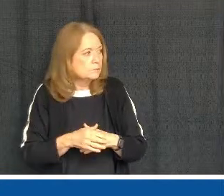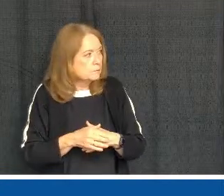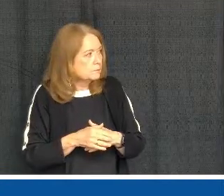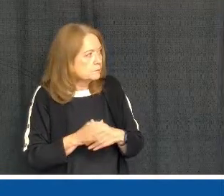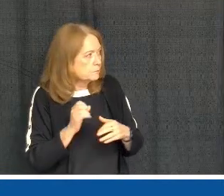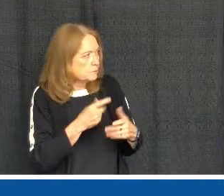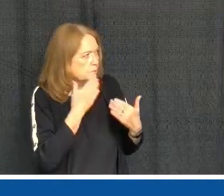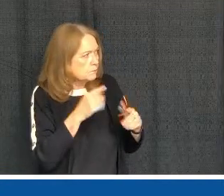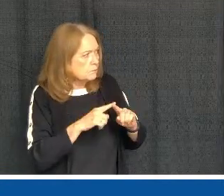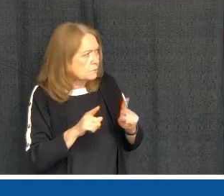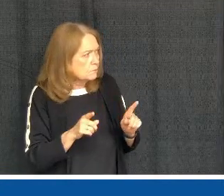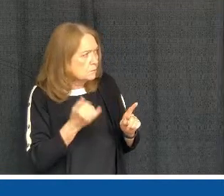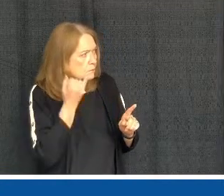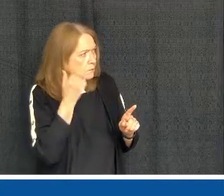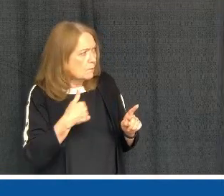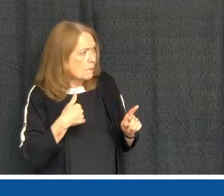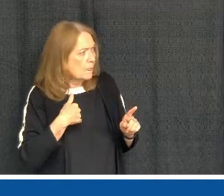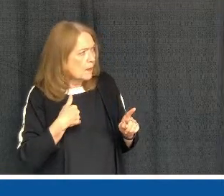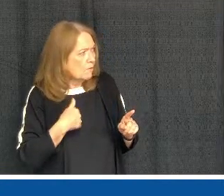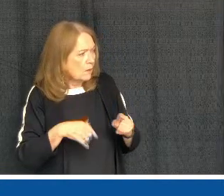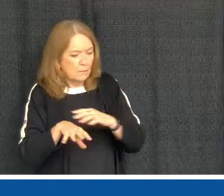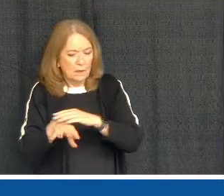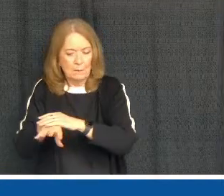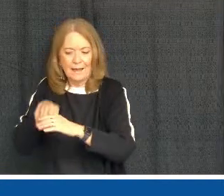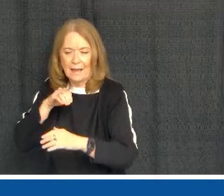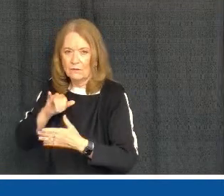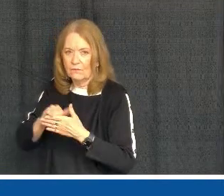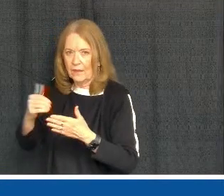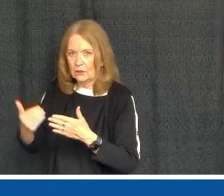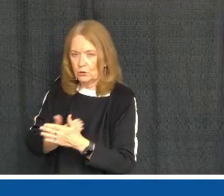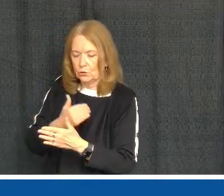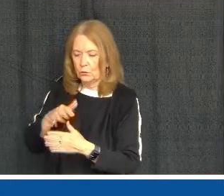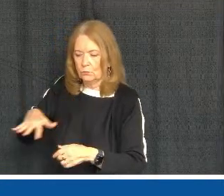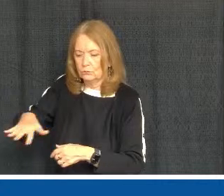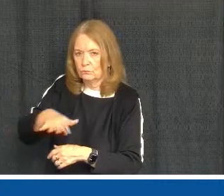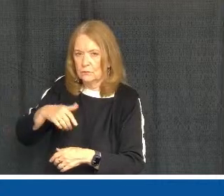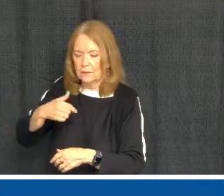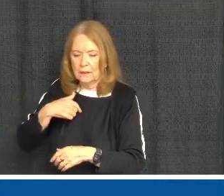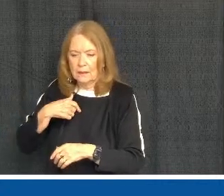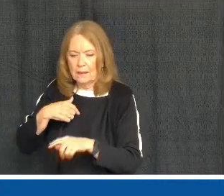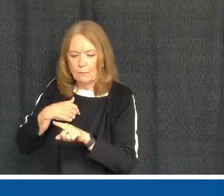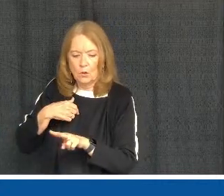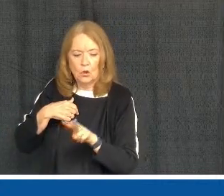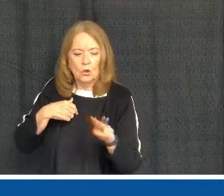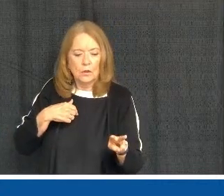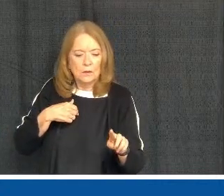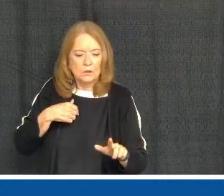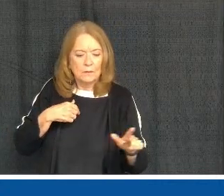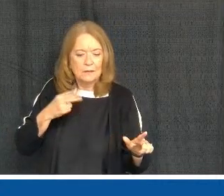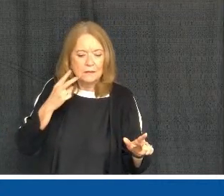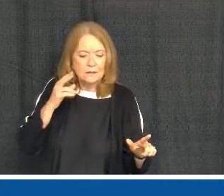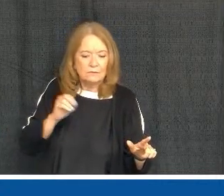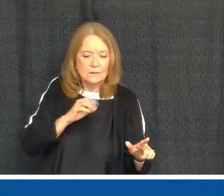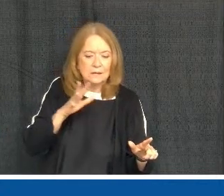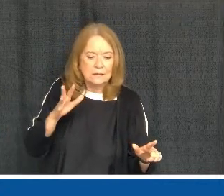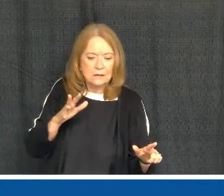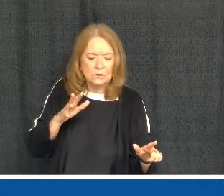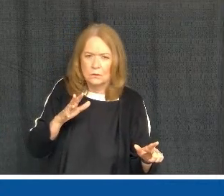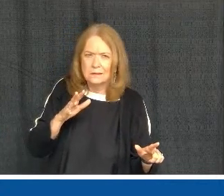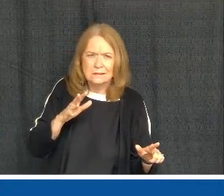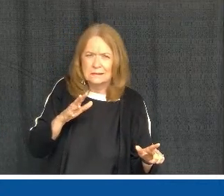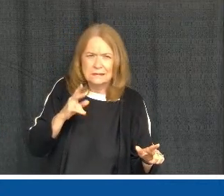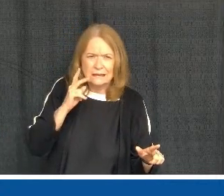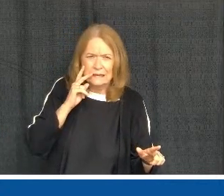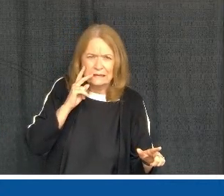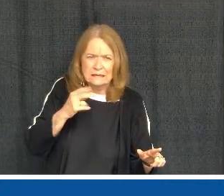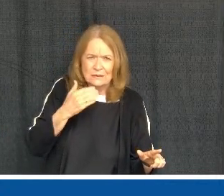you, but if I'm coming out of that new development and I'm looking to my left to see if it's clear, the line of sight is not very